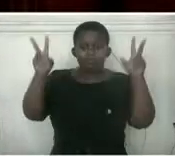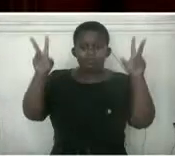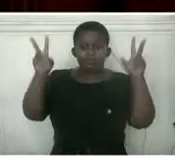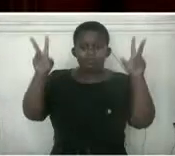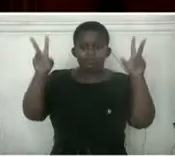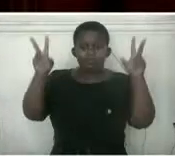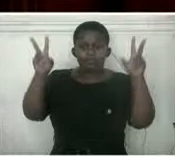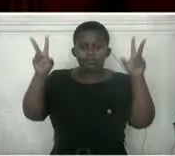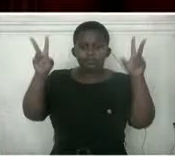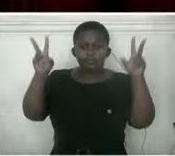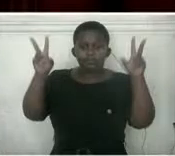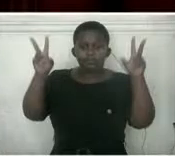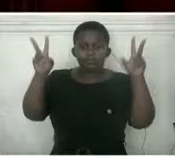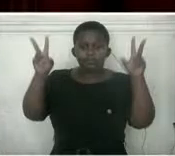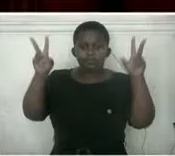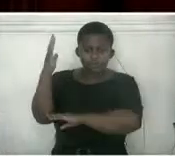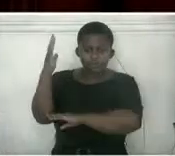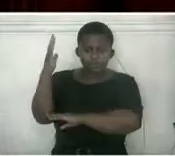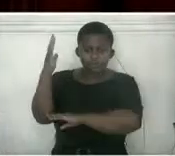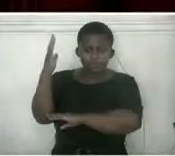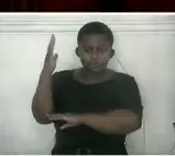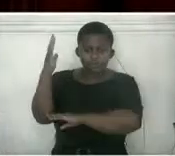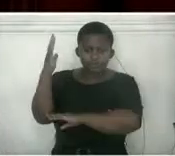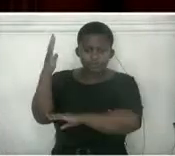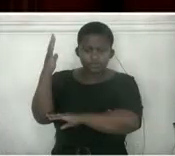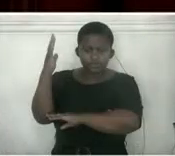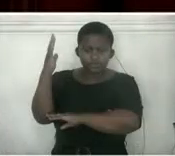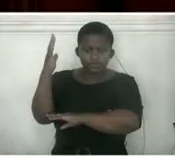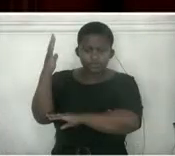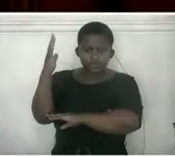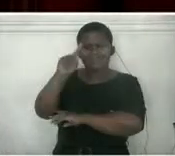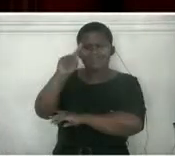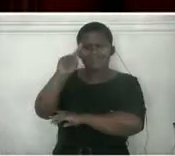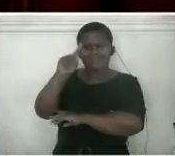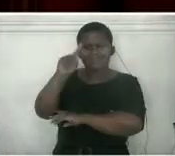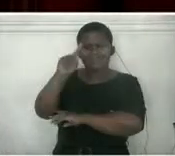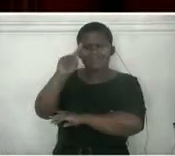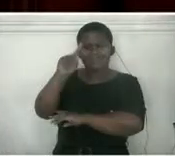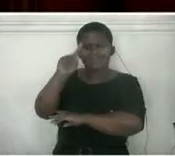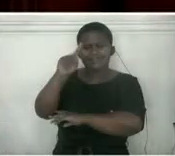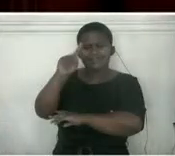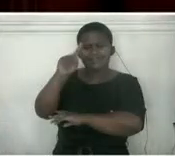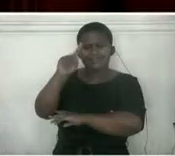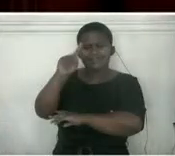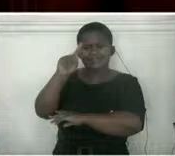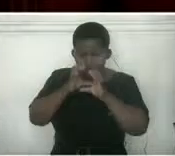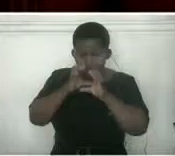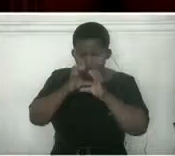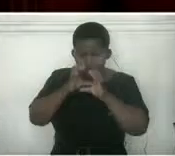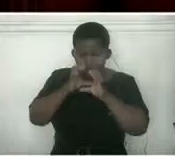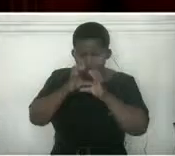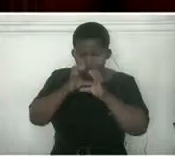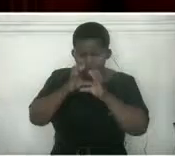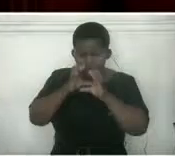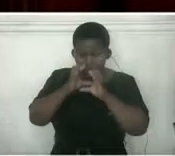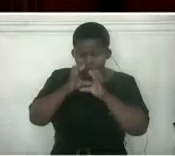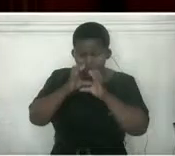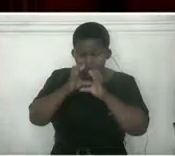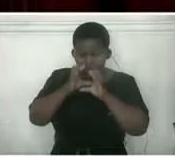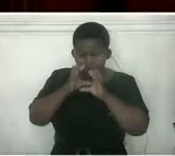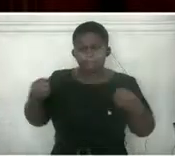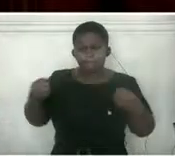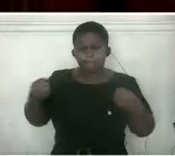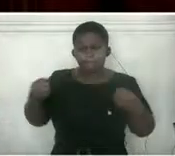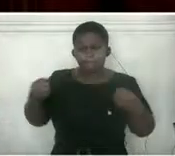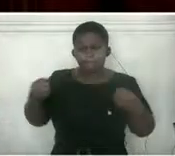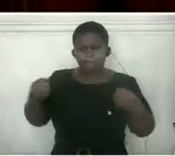lecture was "The Tempo Quickens," based on the article penned by Inkosi Luthuli